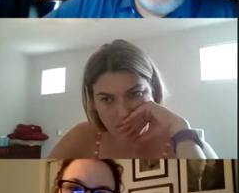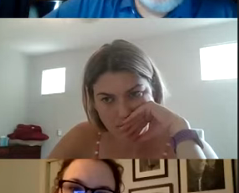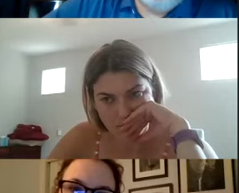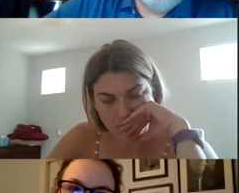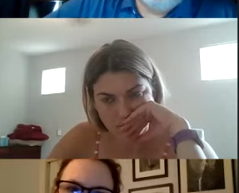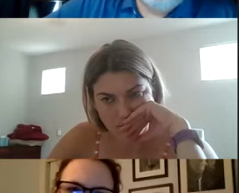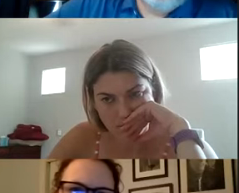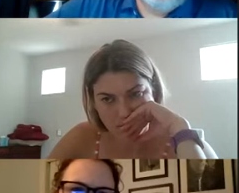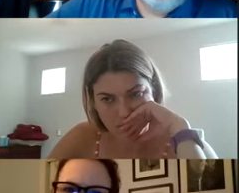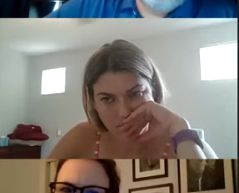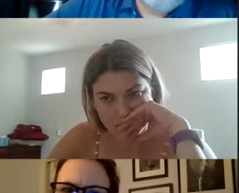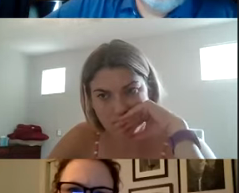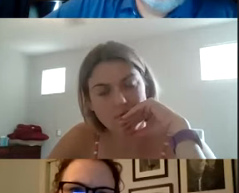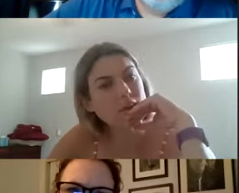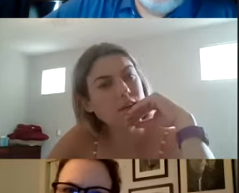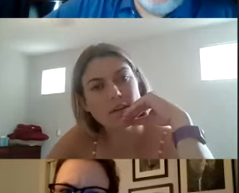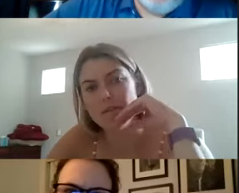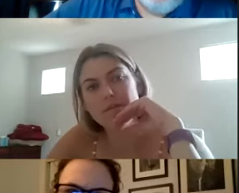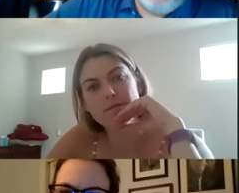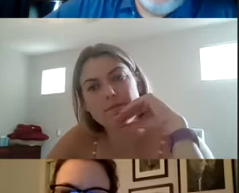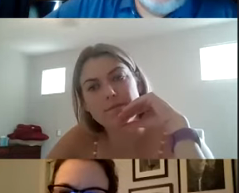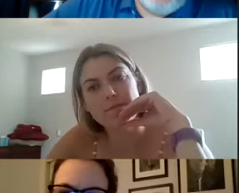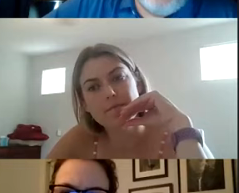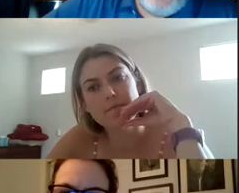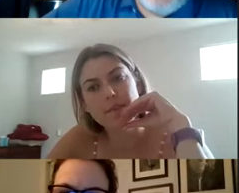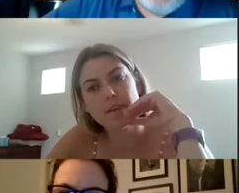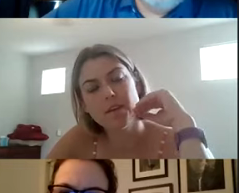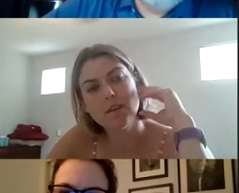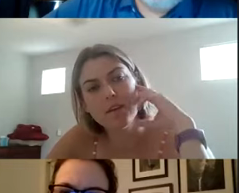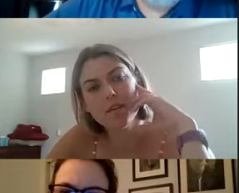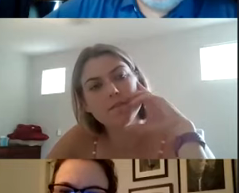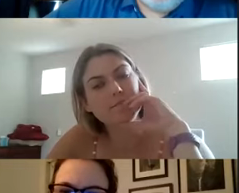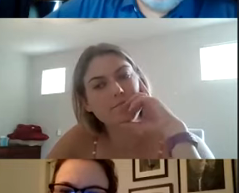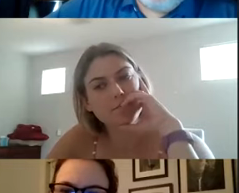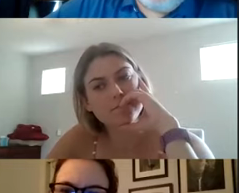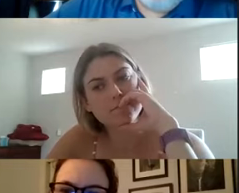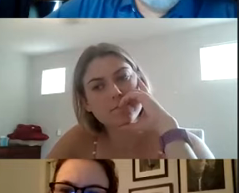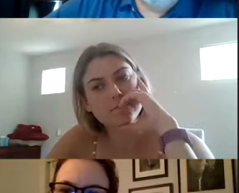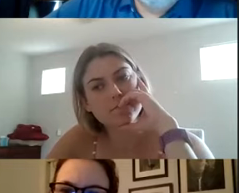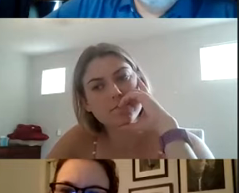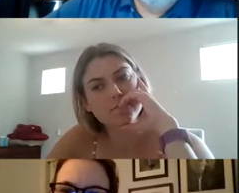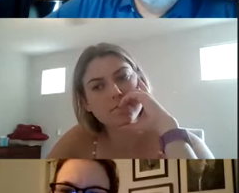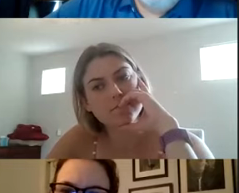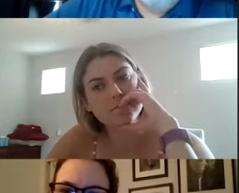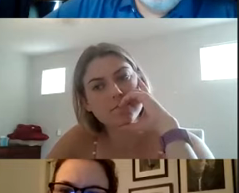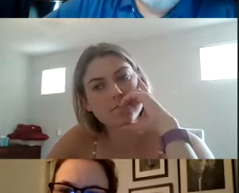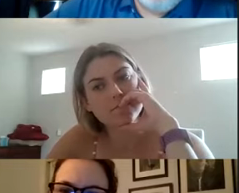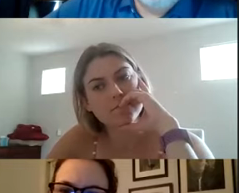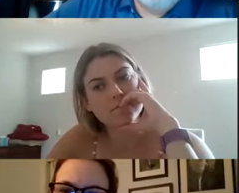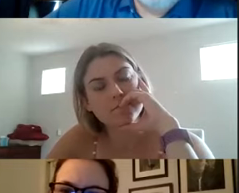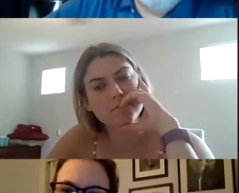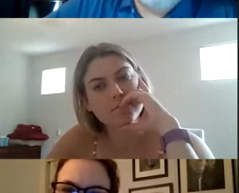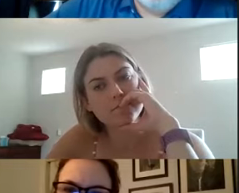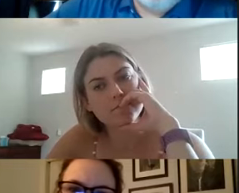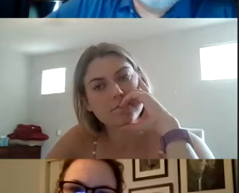that a comparison? No. Now, I do not care how you